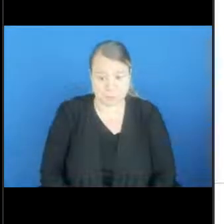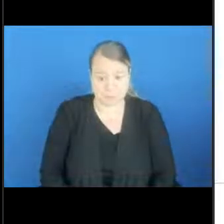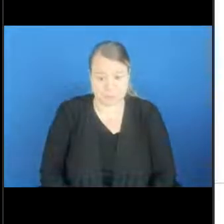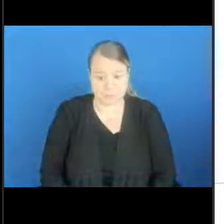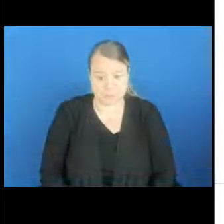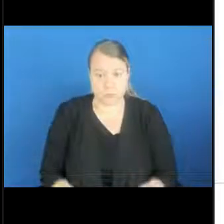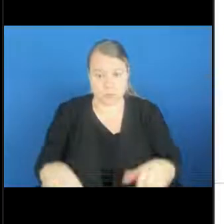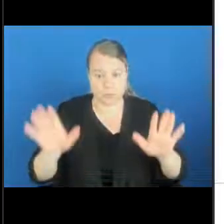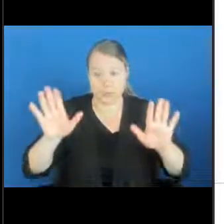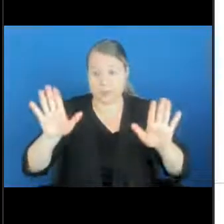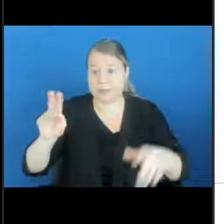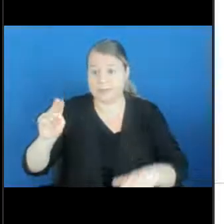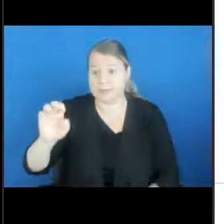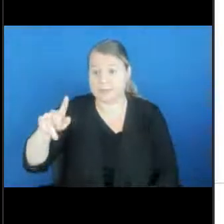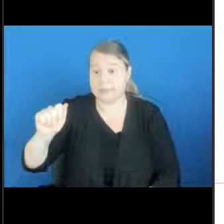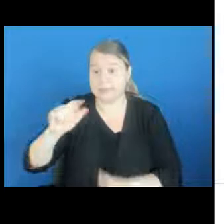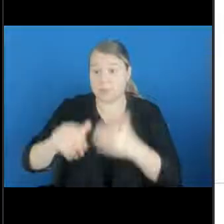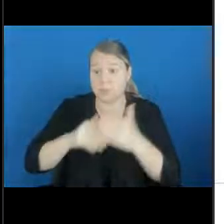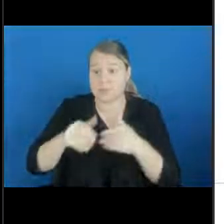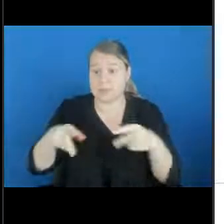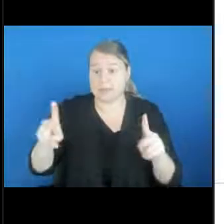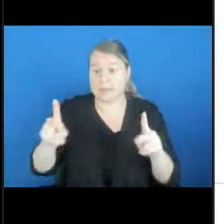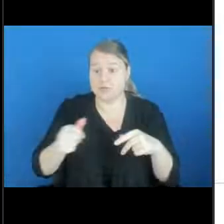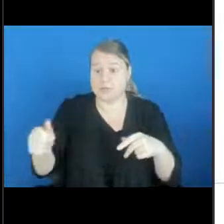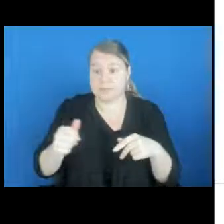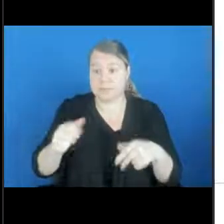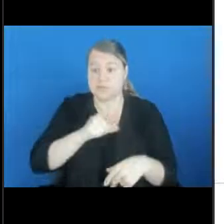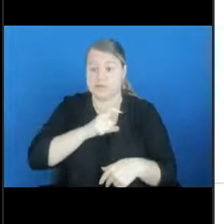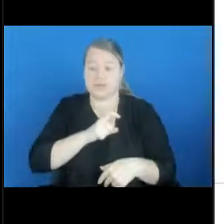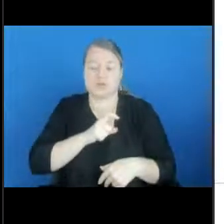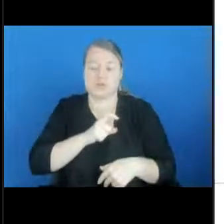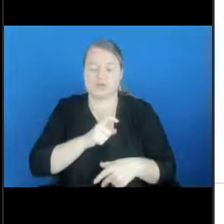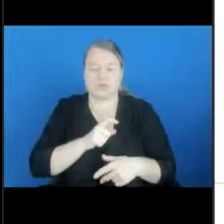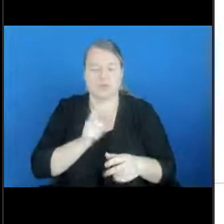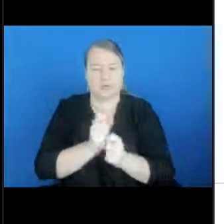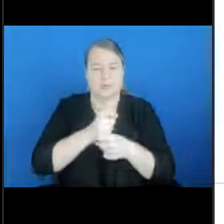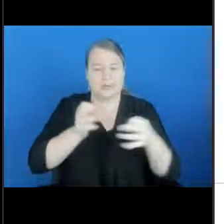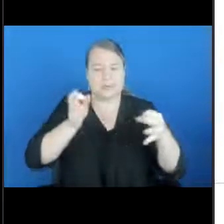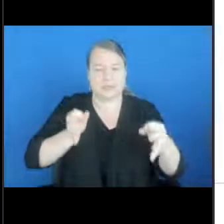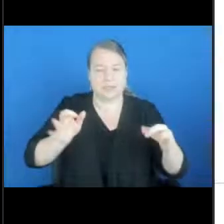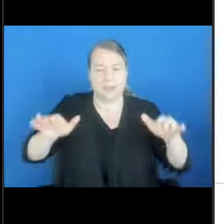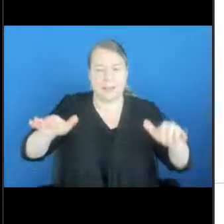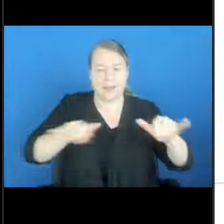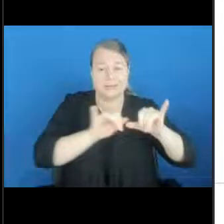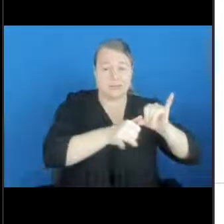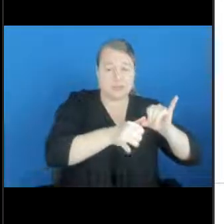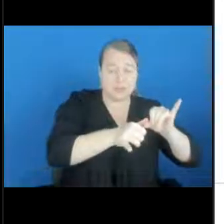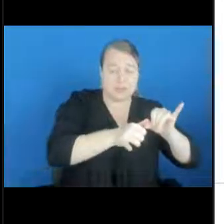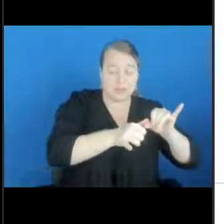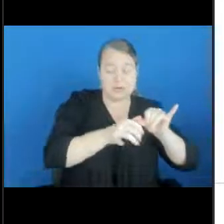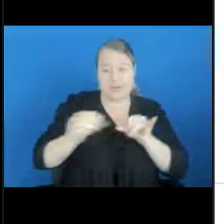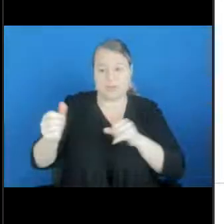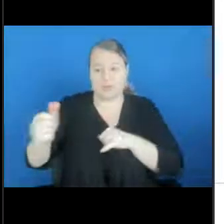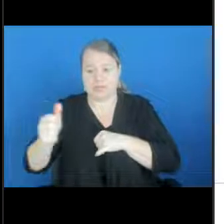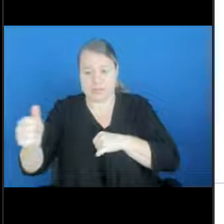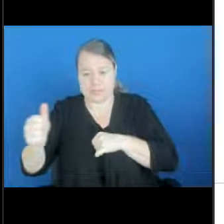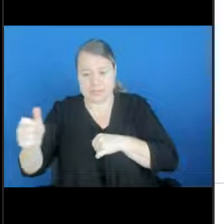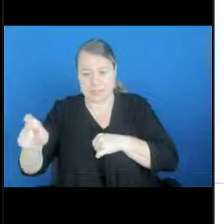Right. The NEPA process allows transportation officials to make project decisions that balance engineering and transportation needs with